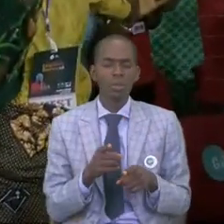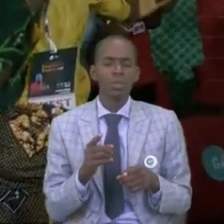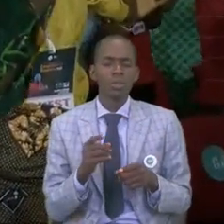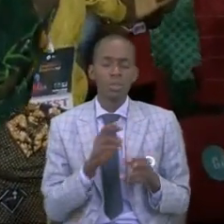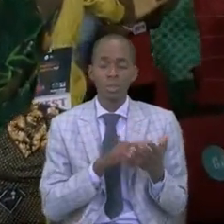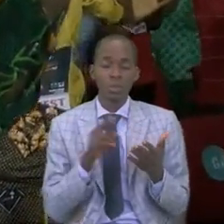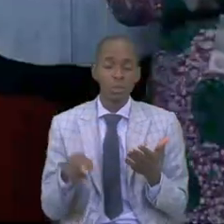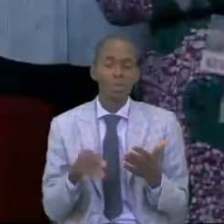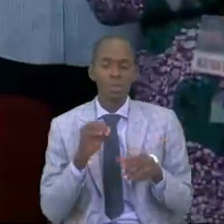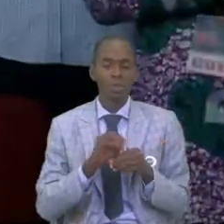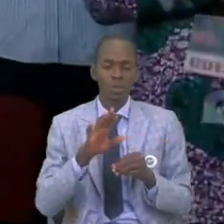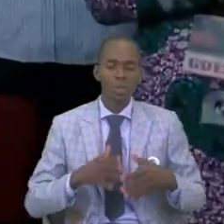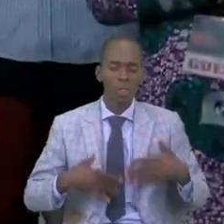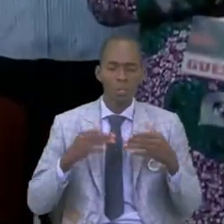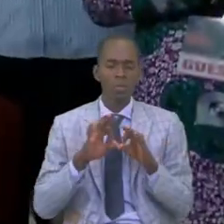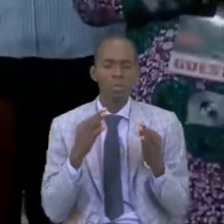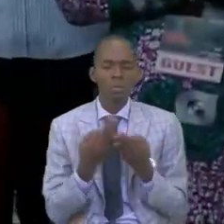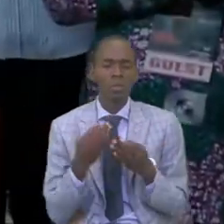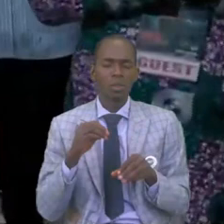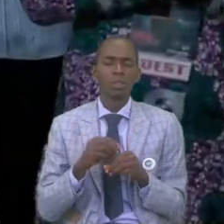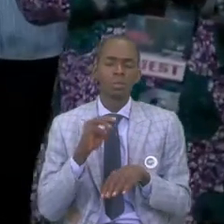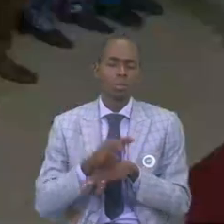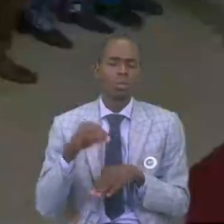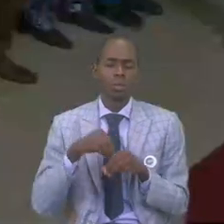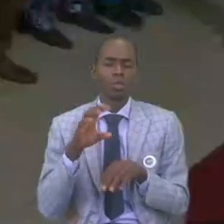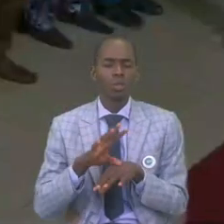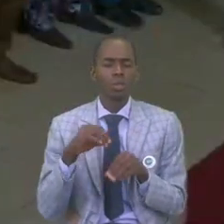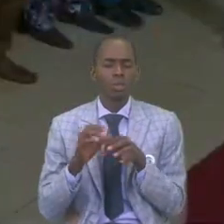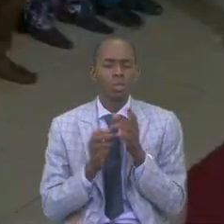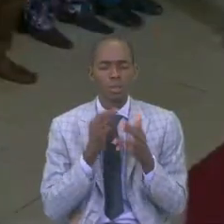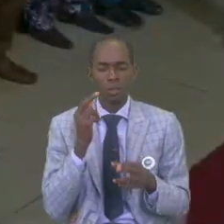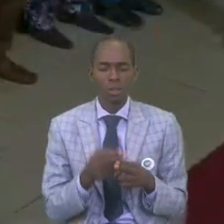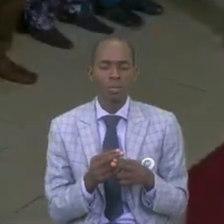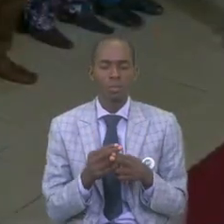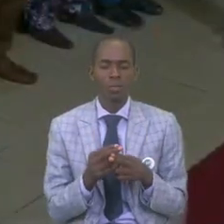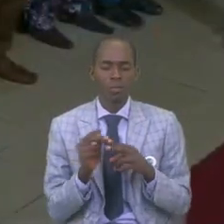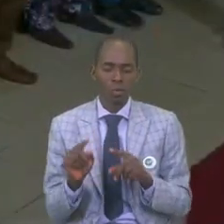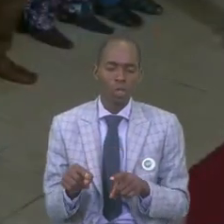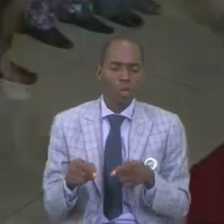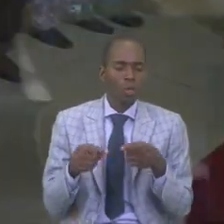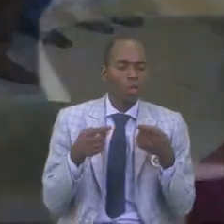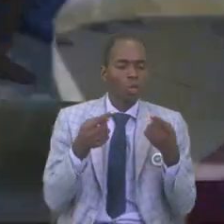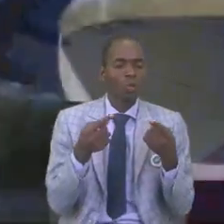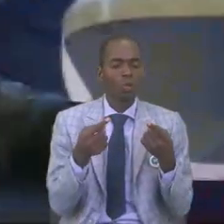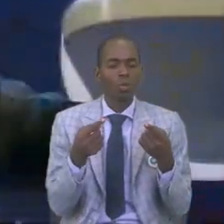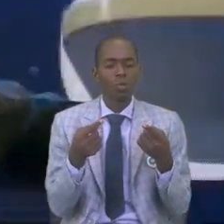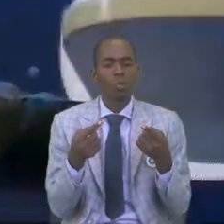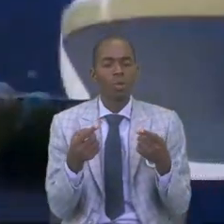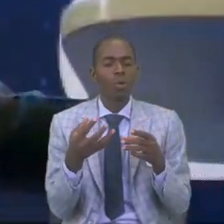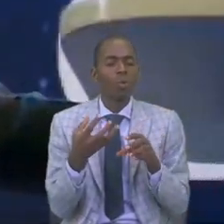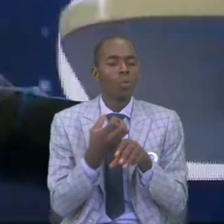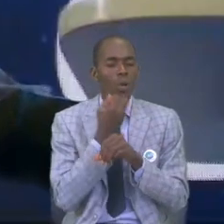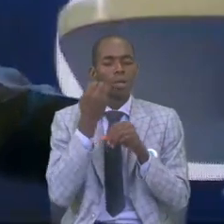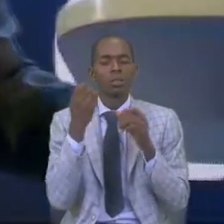ministry, in the church, in Jesus' name. Go win the world